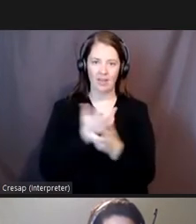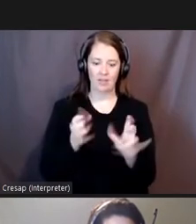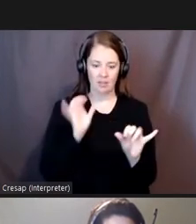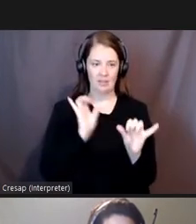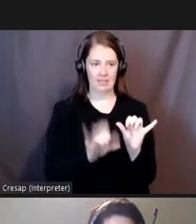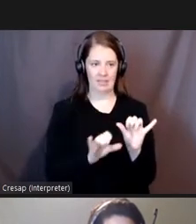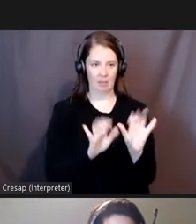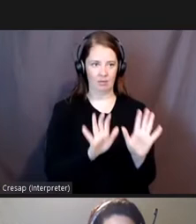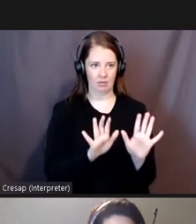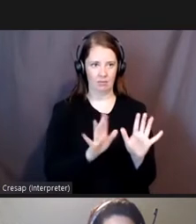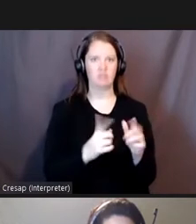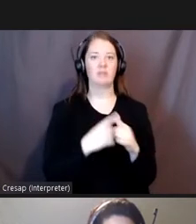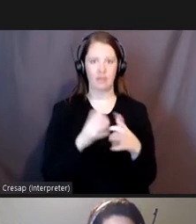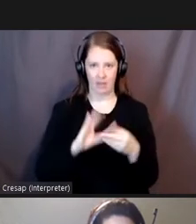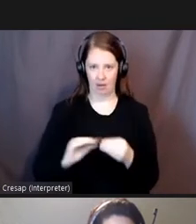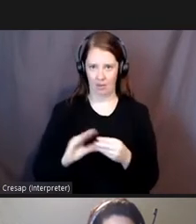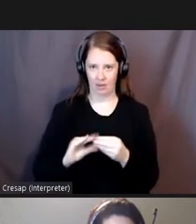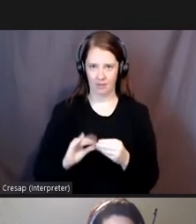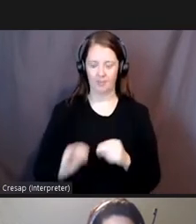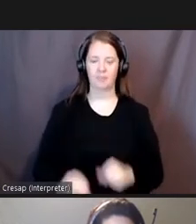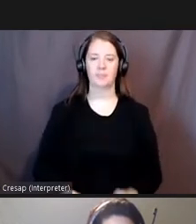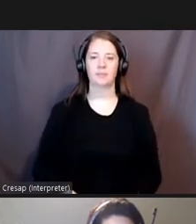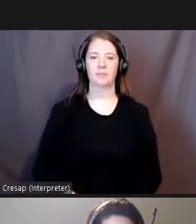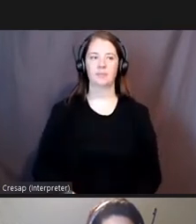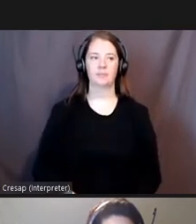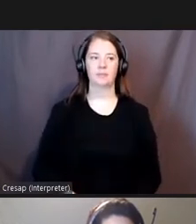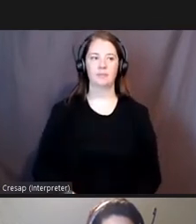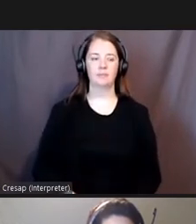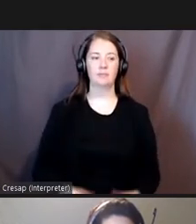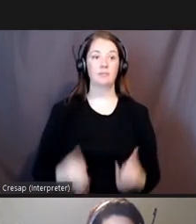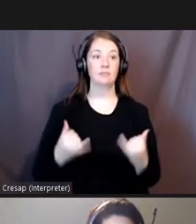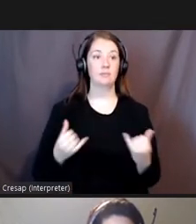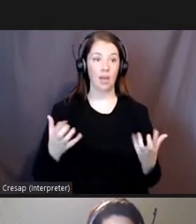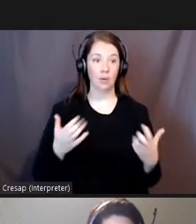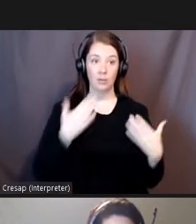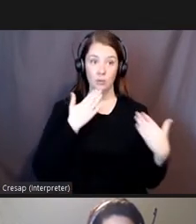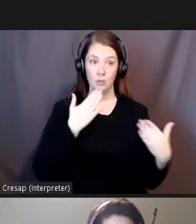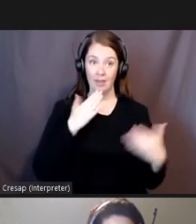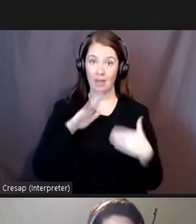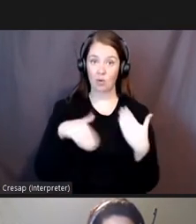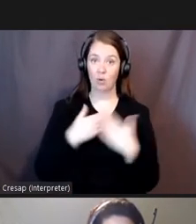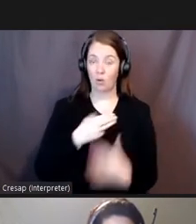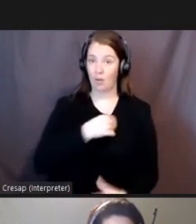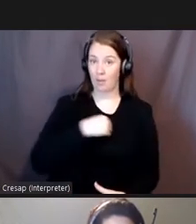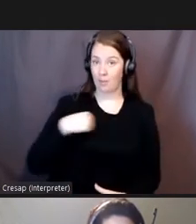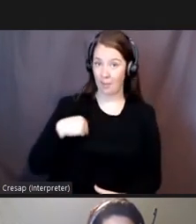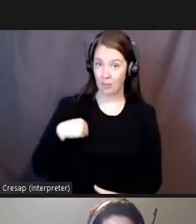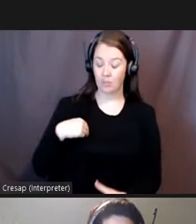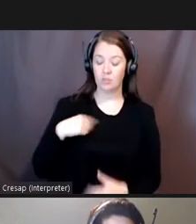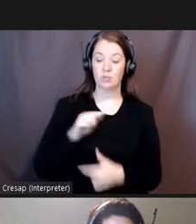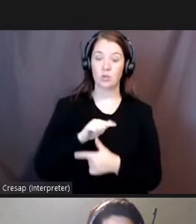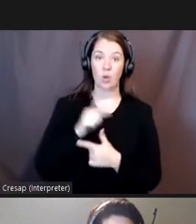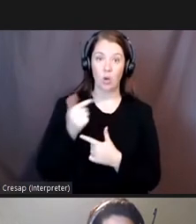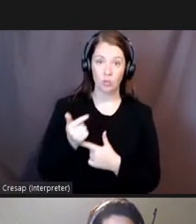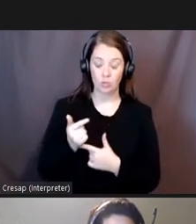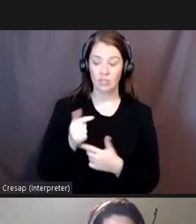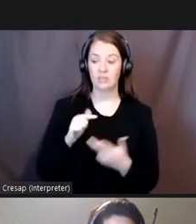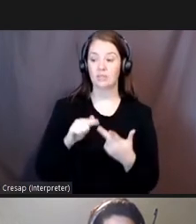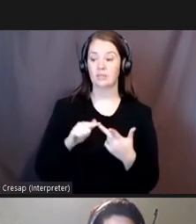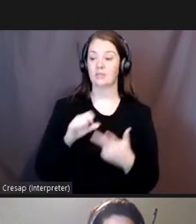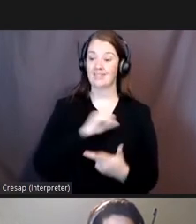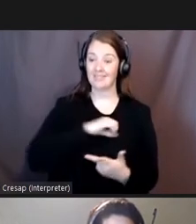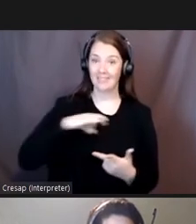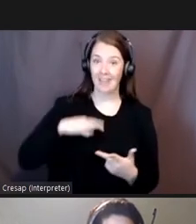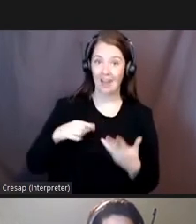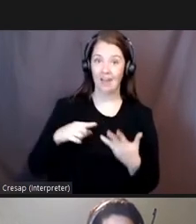purpose. So with that, I want to thank all the members and alternates and staff and presenters and the